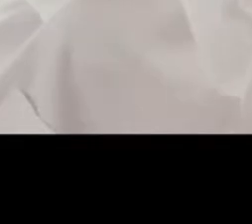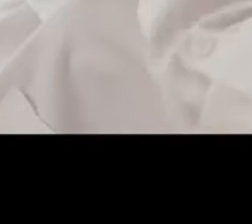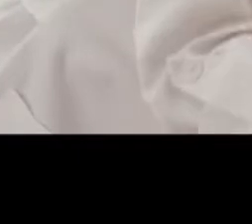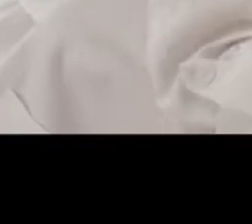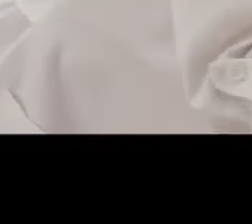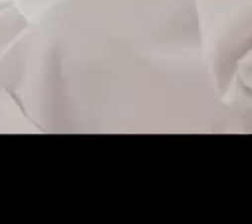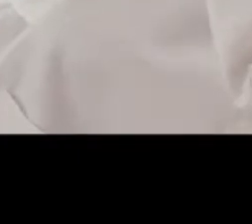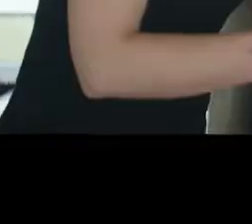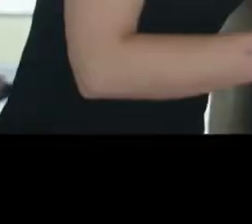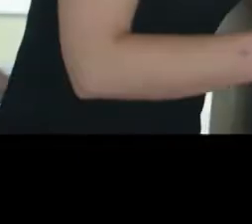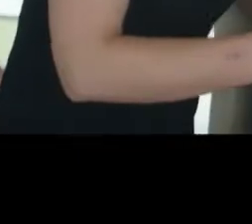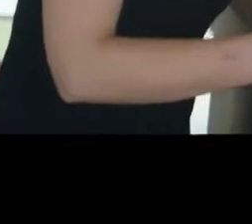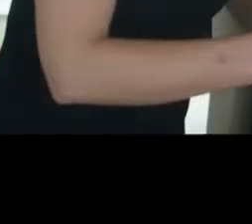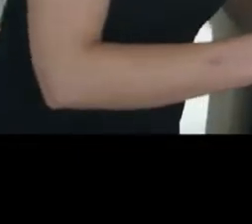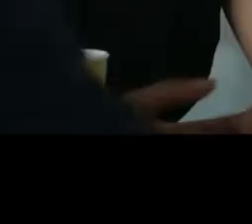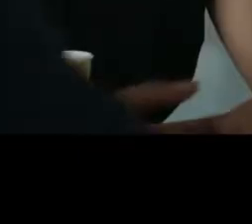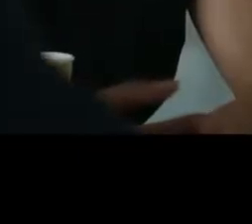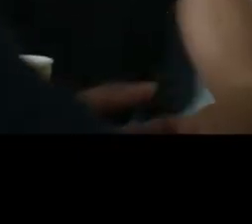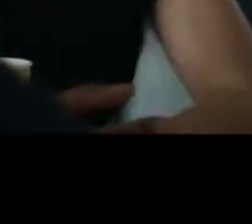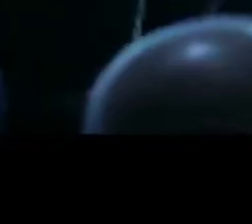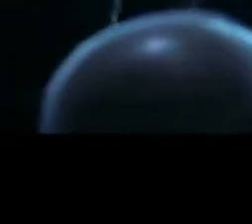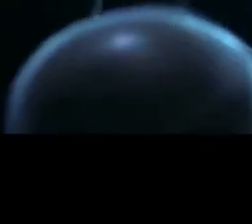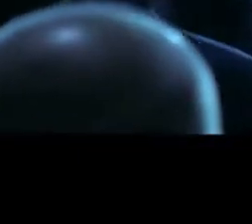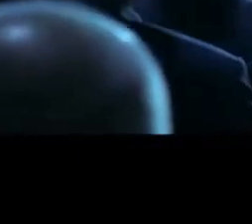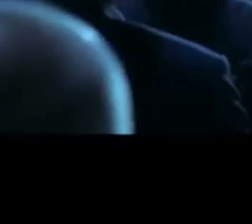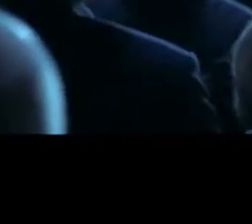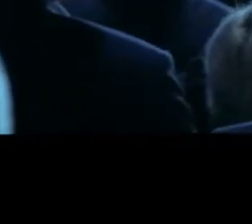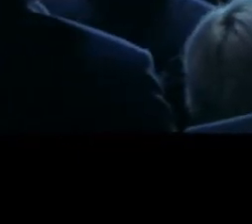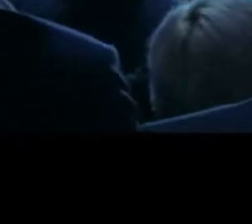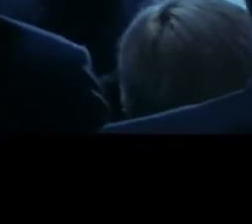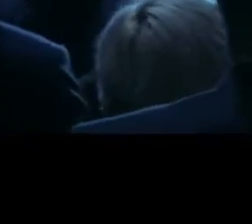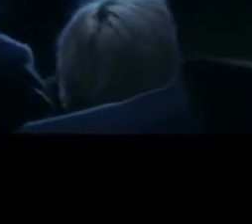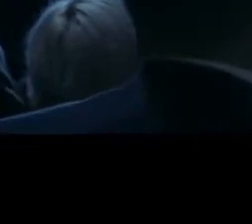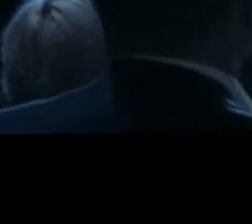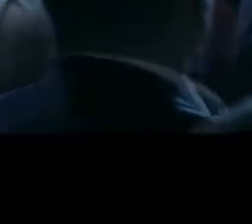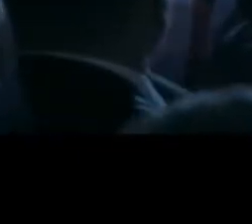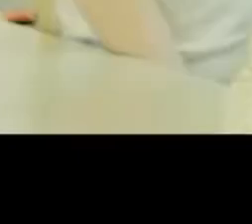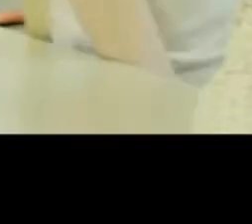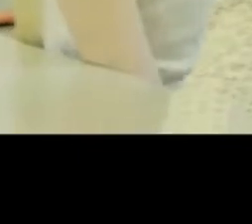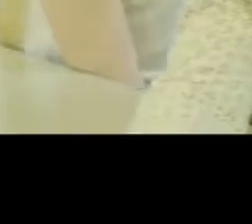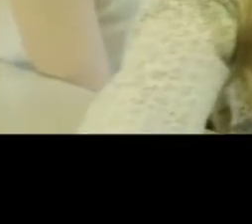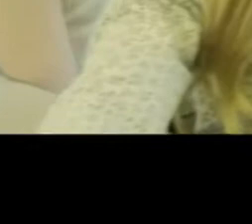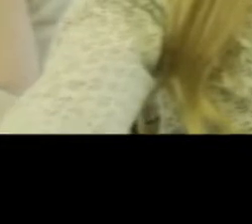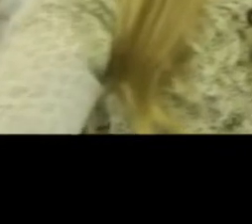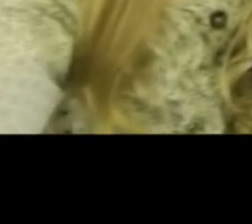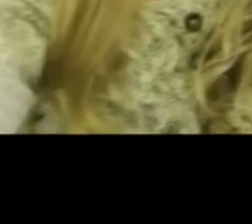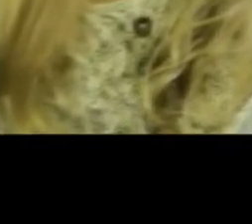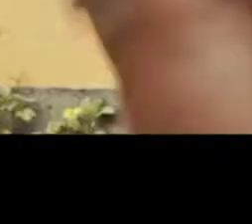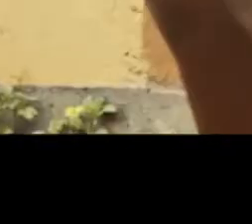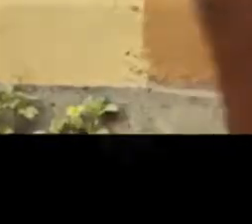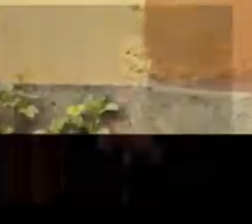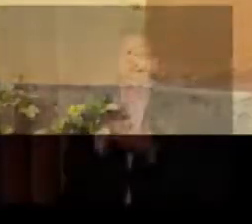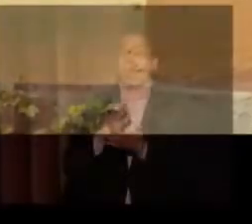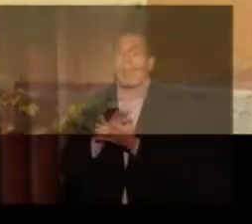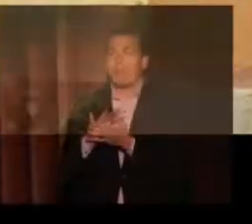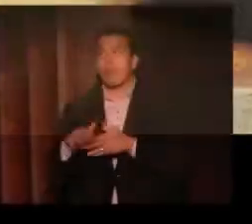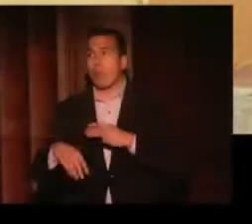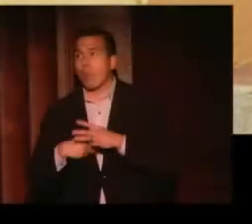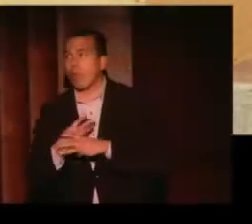I would like to see actually something happen in the political world, in the business world, and of course, in the world of